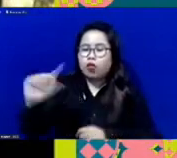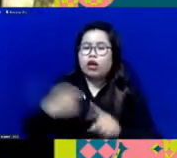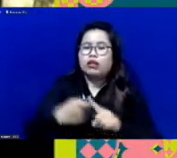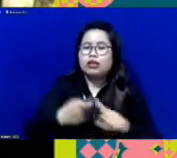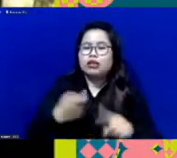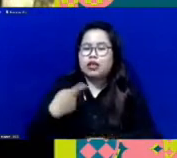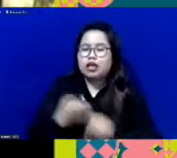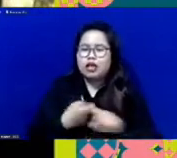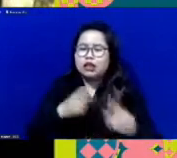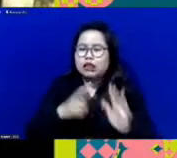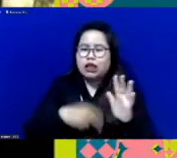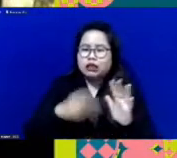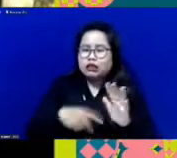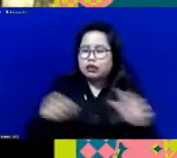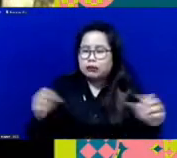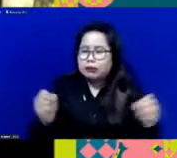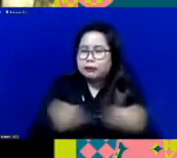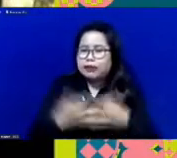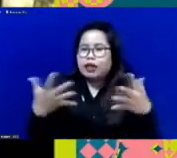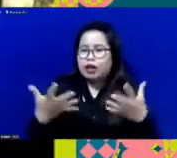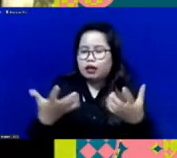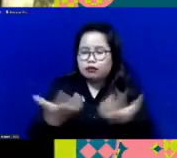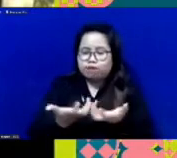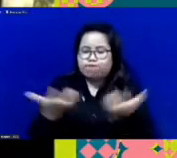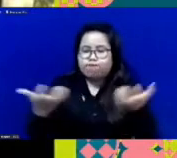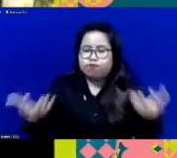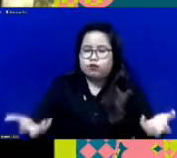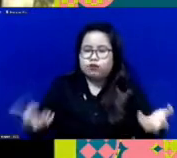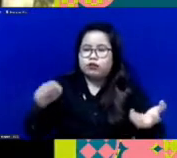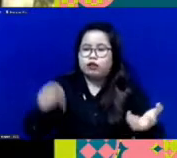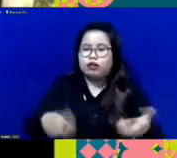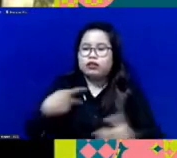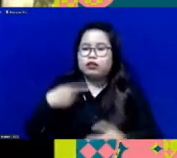values of those beliefs. And the values here represent